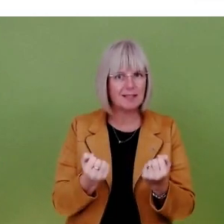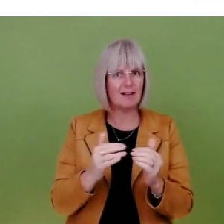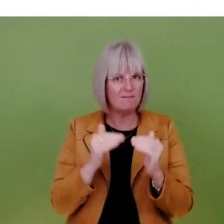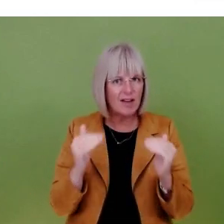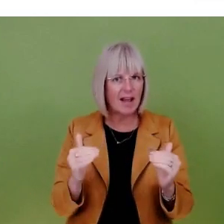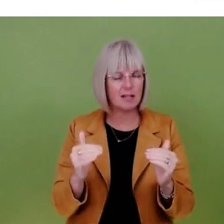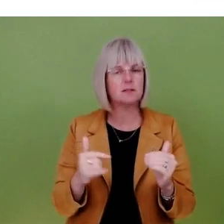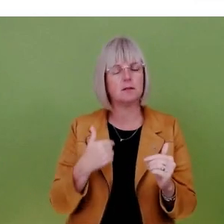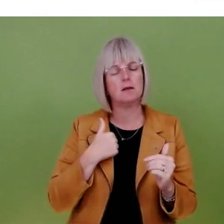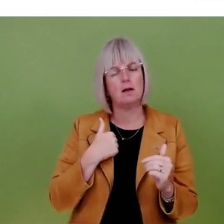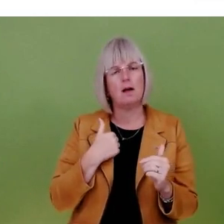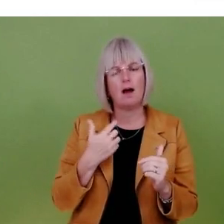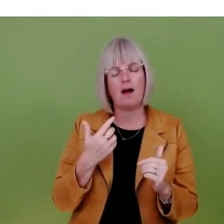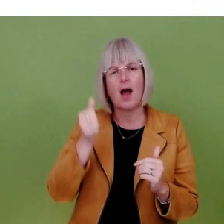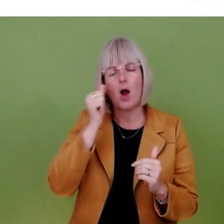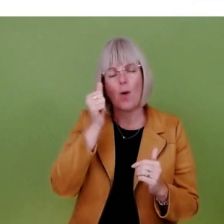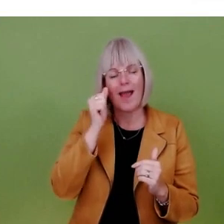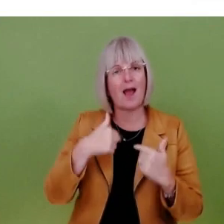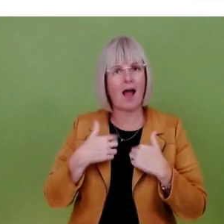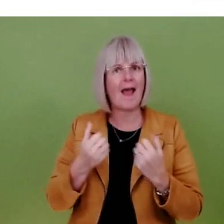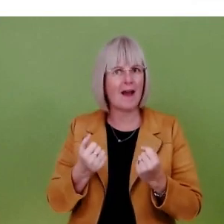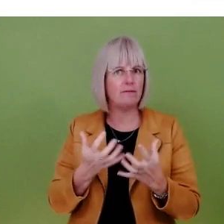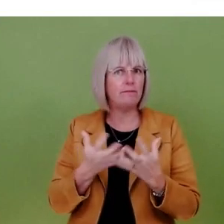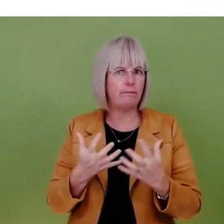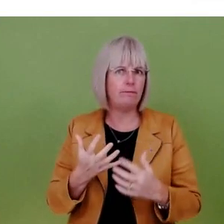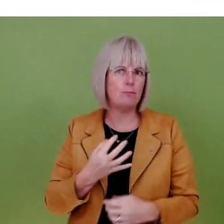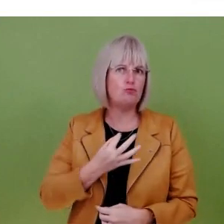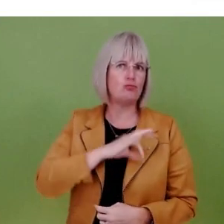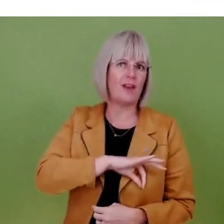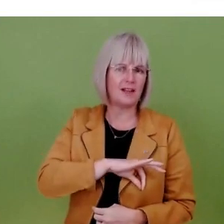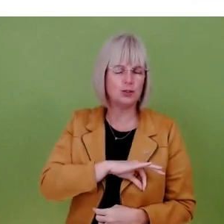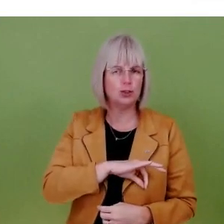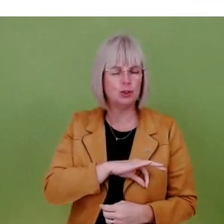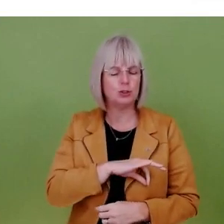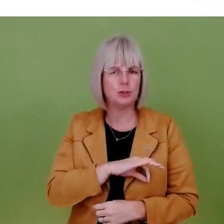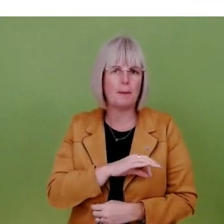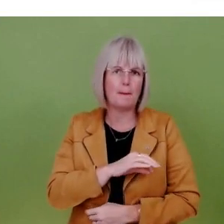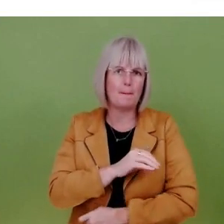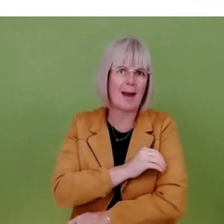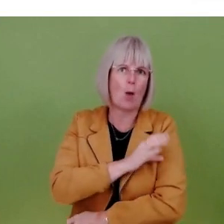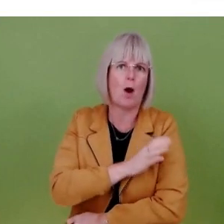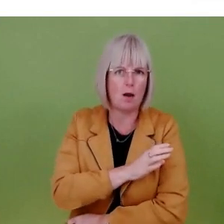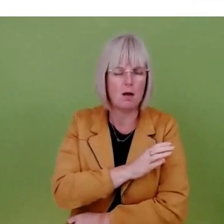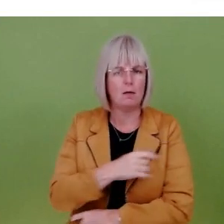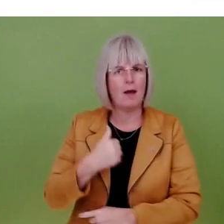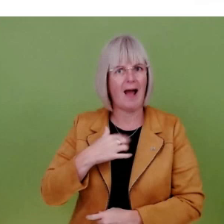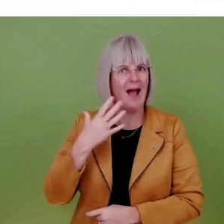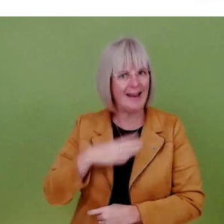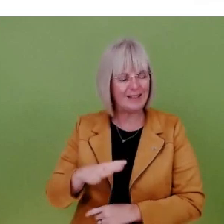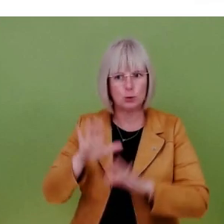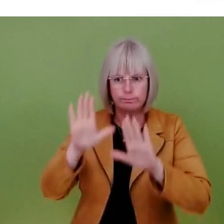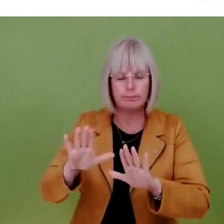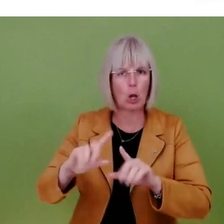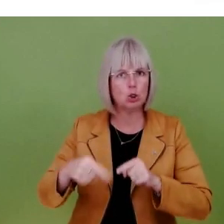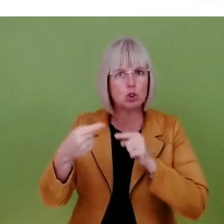privilege now, I have a responsibility to be involved with challenging that. So I'm going to talk a little bit about some